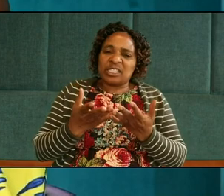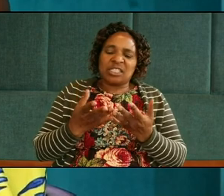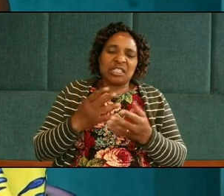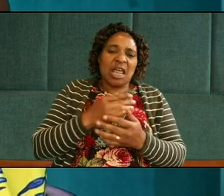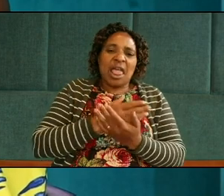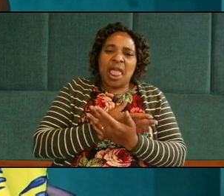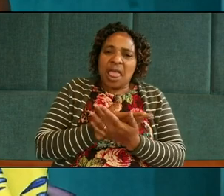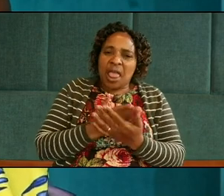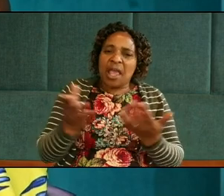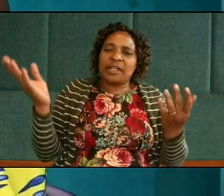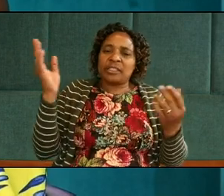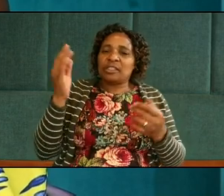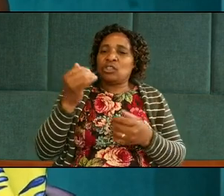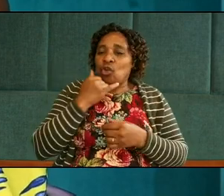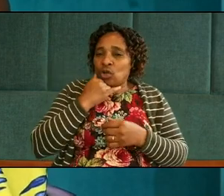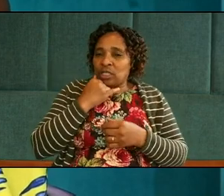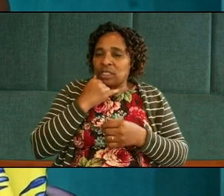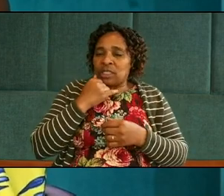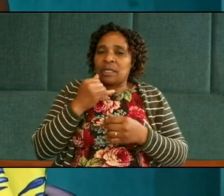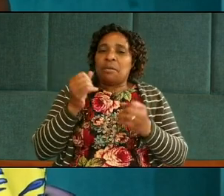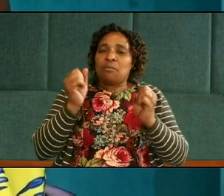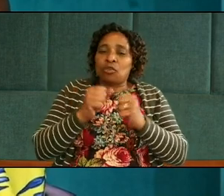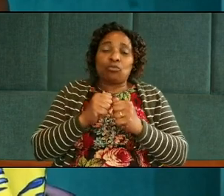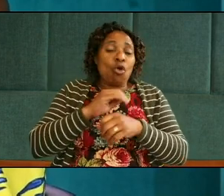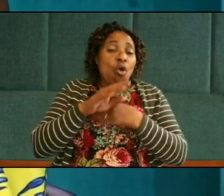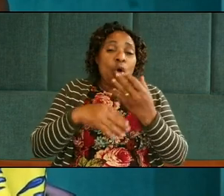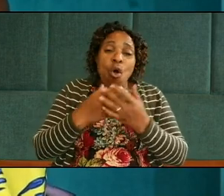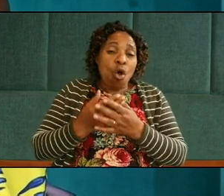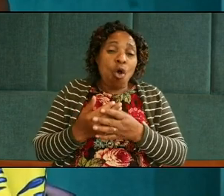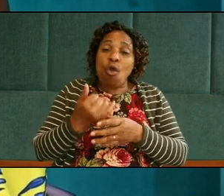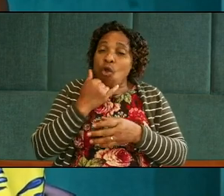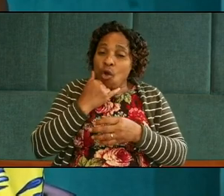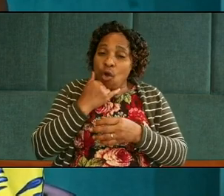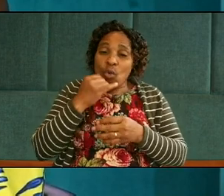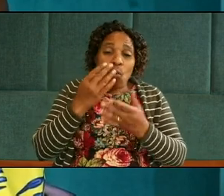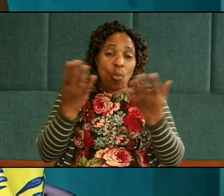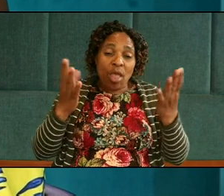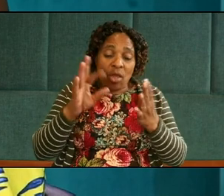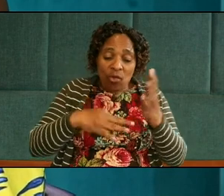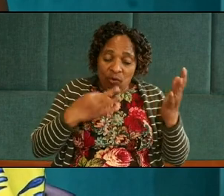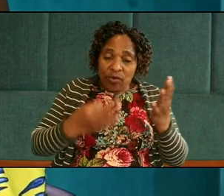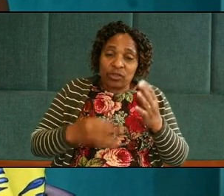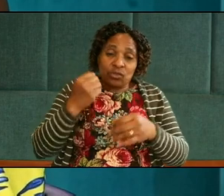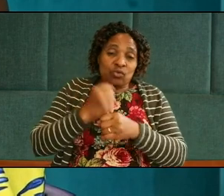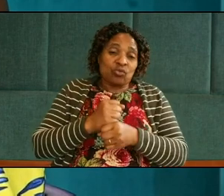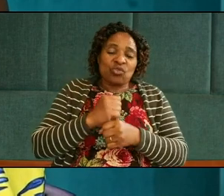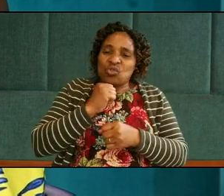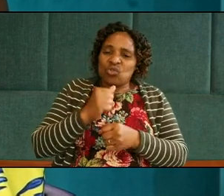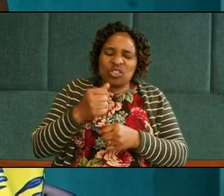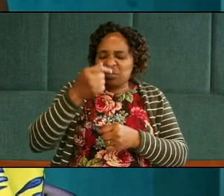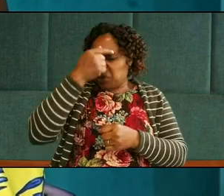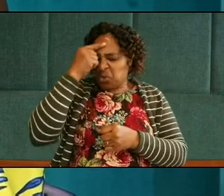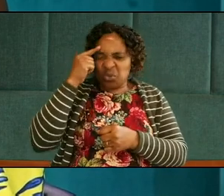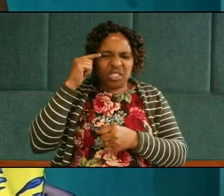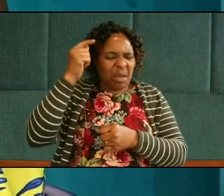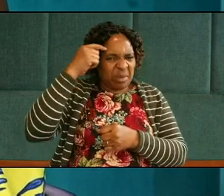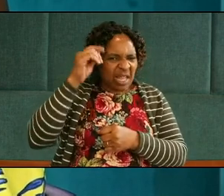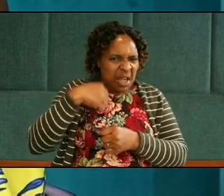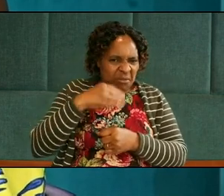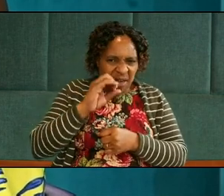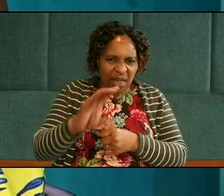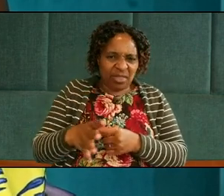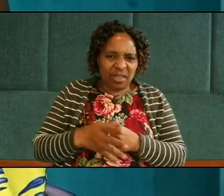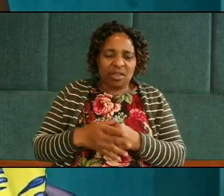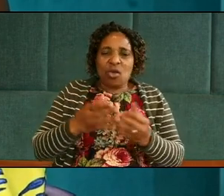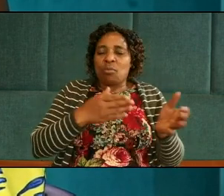commission, but we'll have the sins of commission and the sins of omission, where you failed to do, not because it was not in your ability or you did not